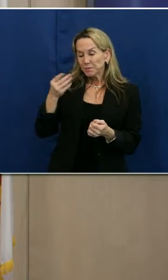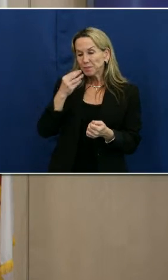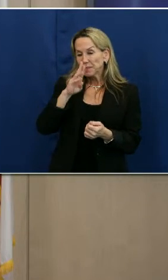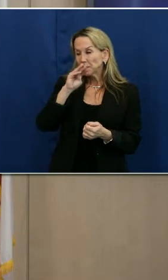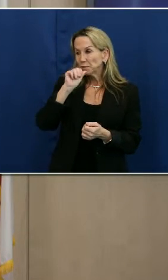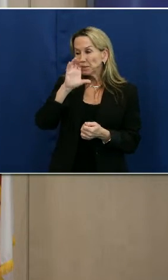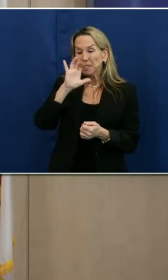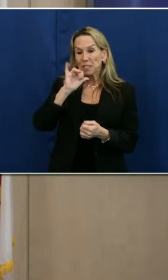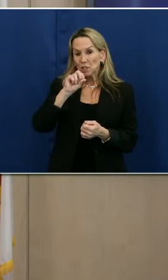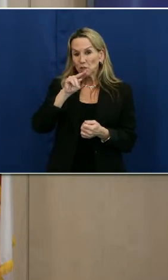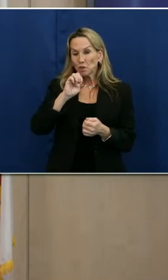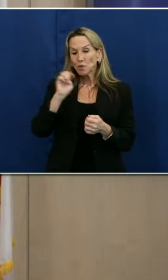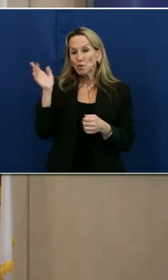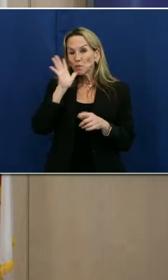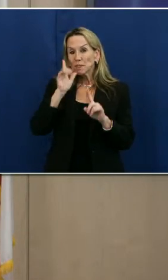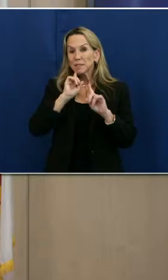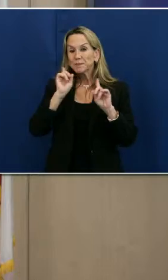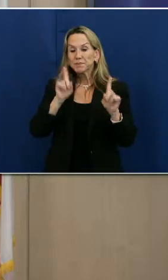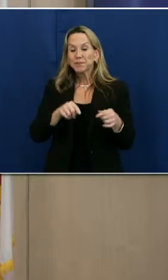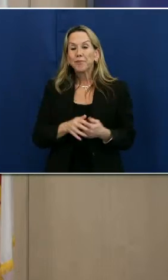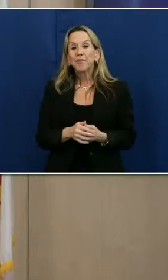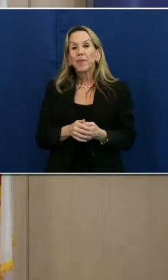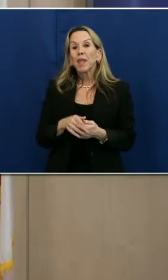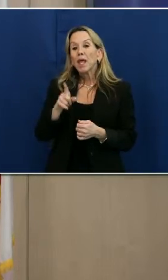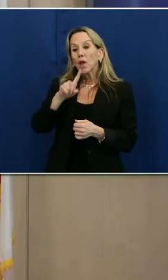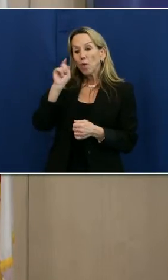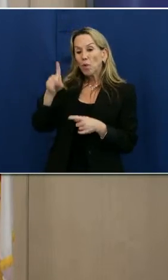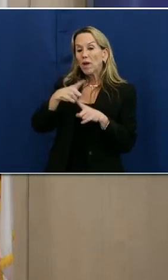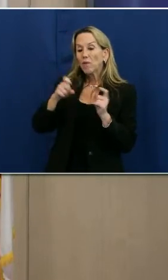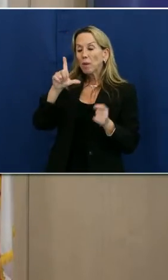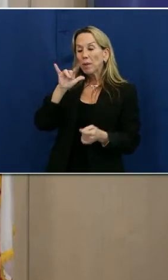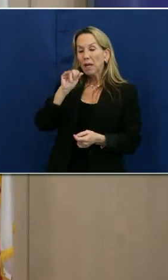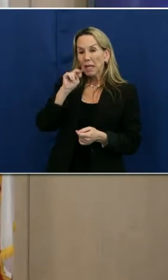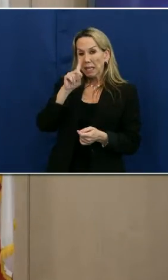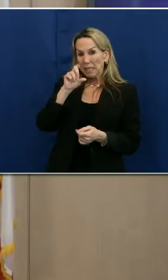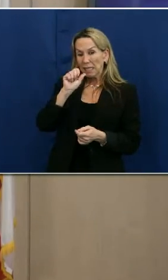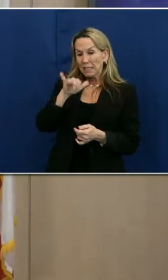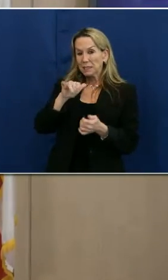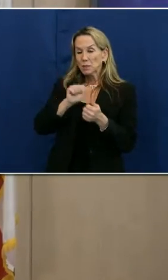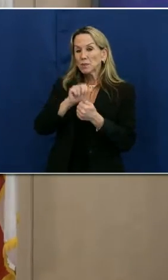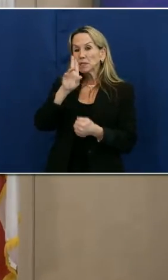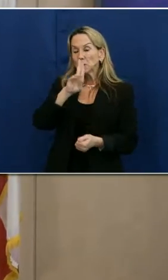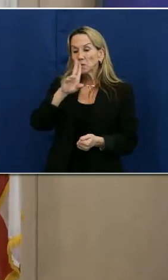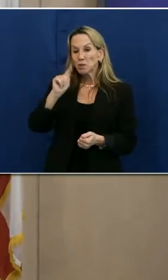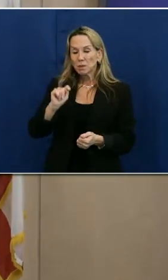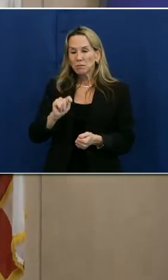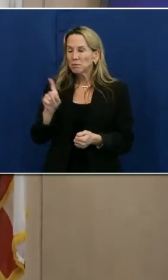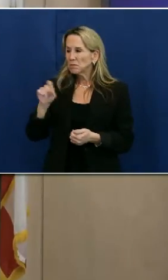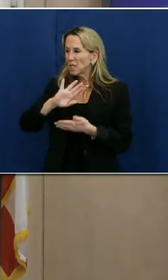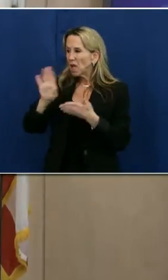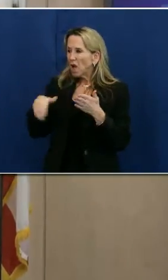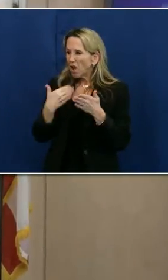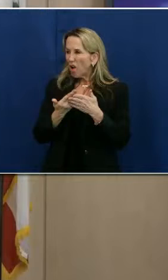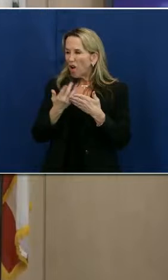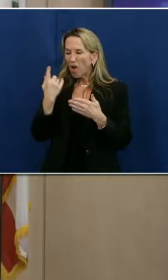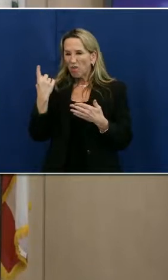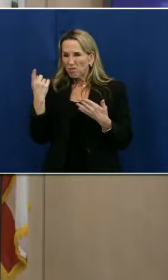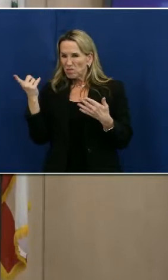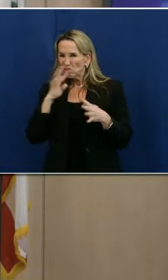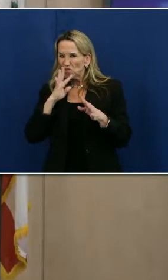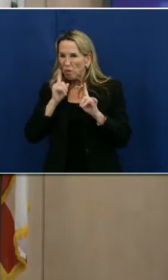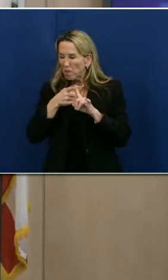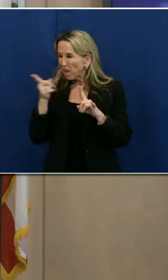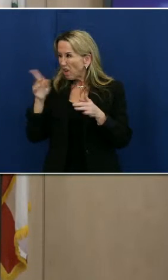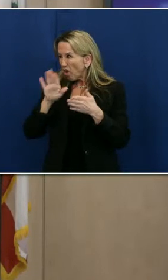this question is from Lindsay Winkley with the Union Tribune. Are all of the county's testing sites walk-up, or do any of them still